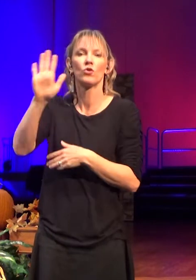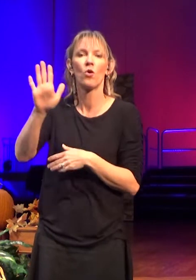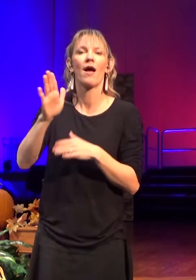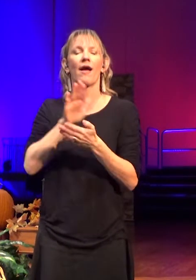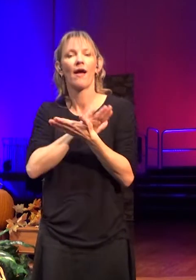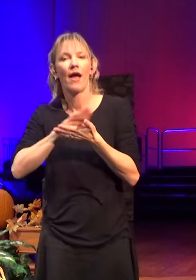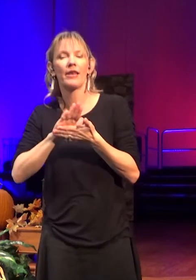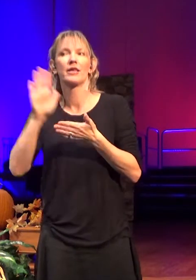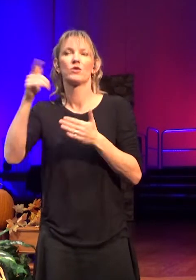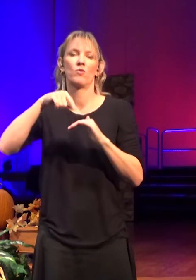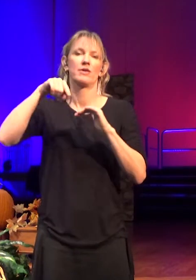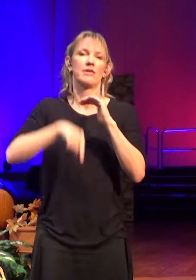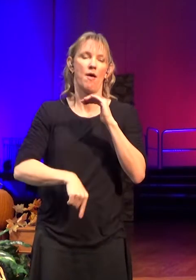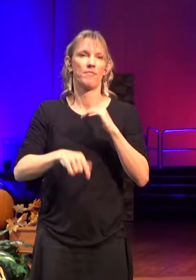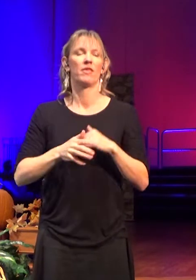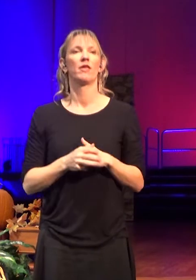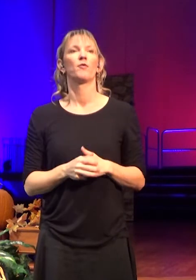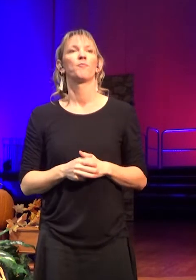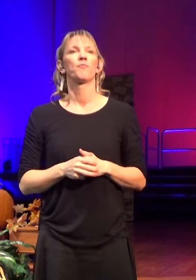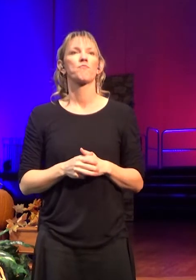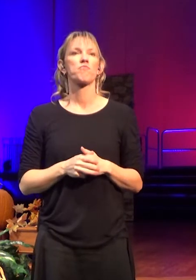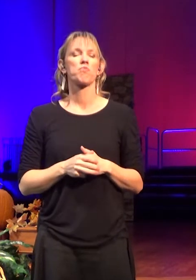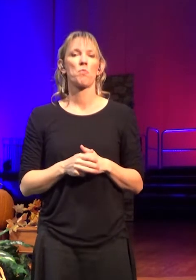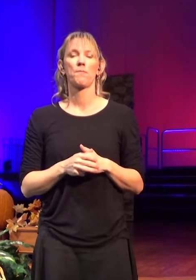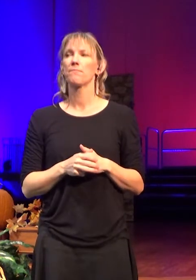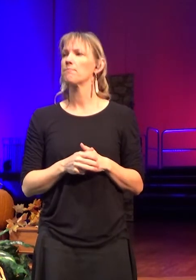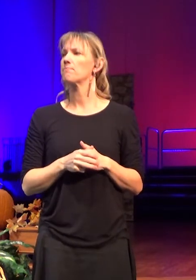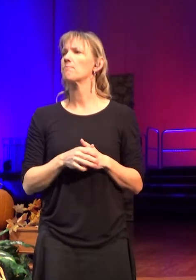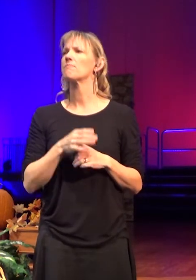for your kindness, your depth.